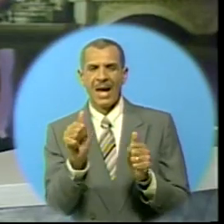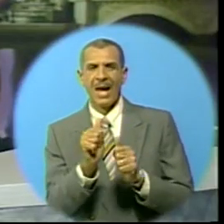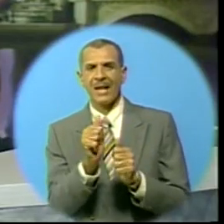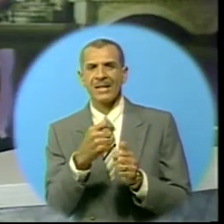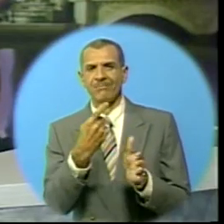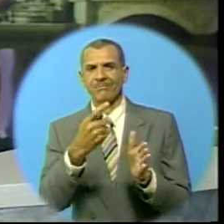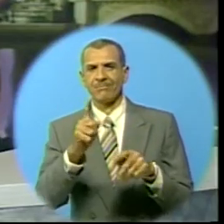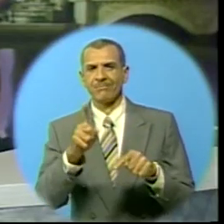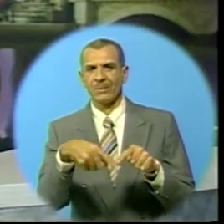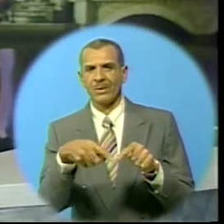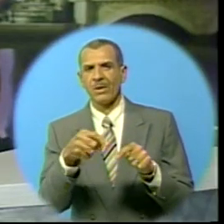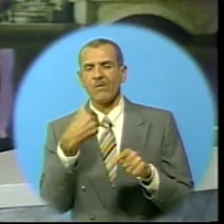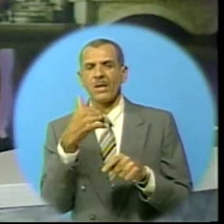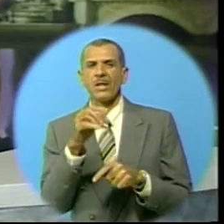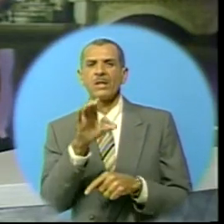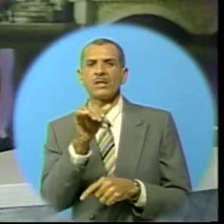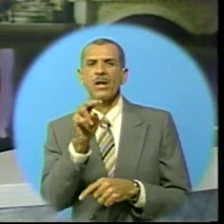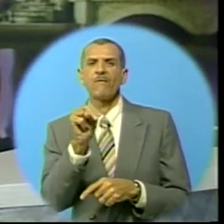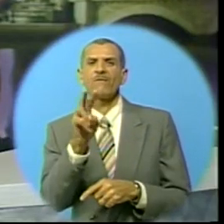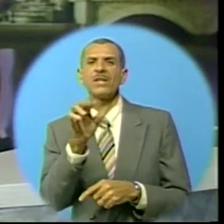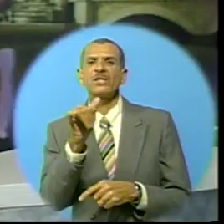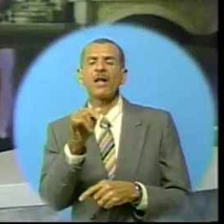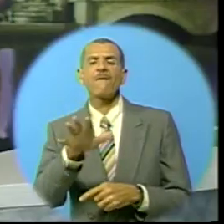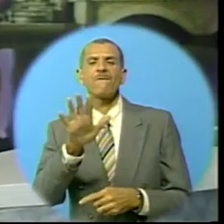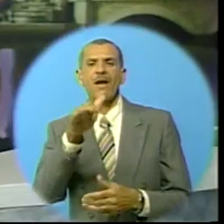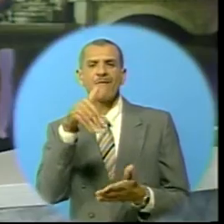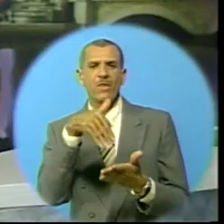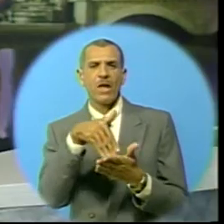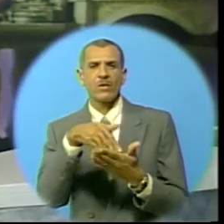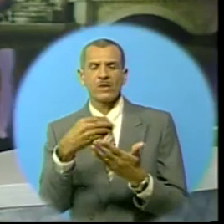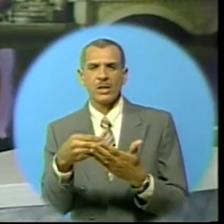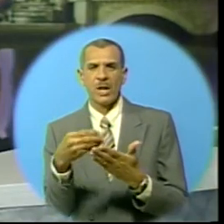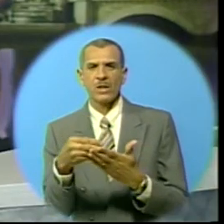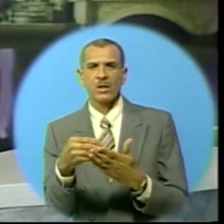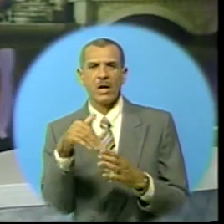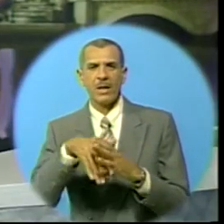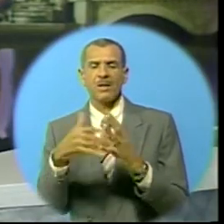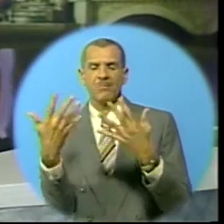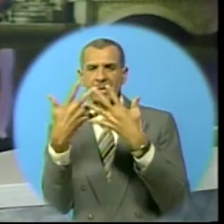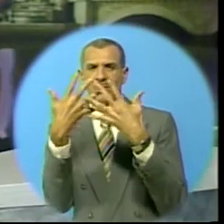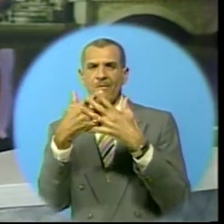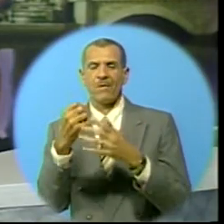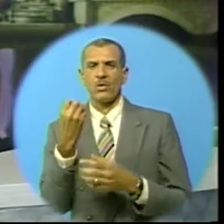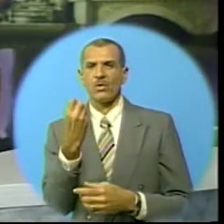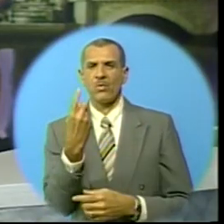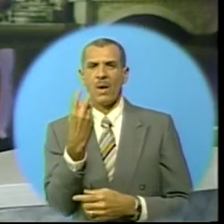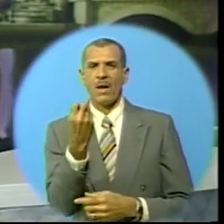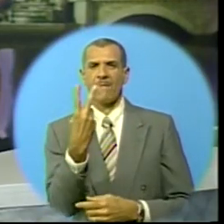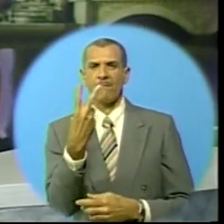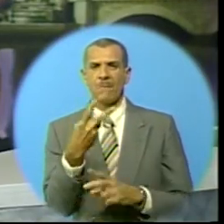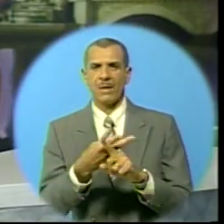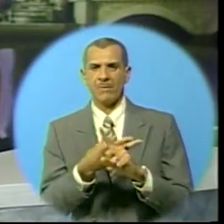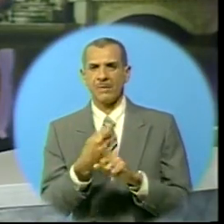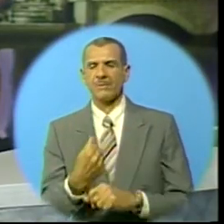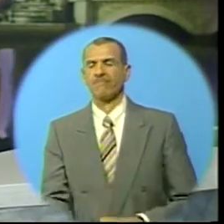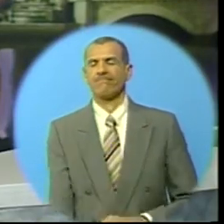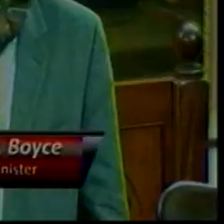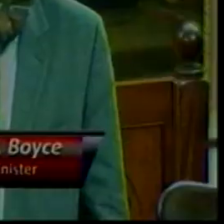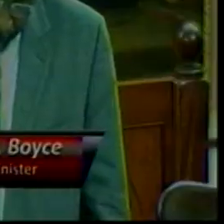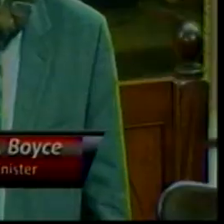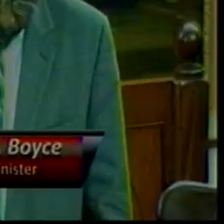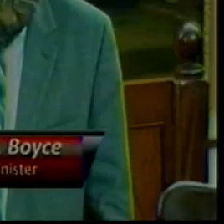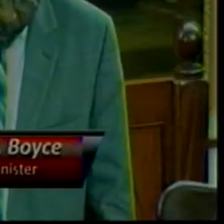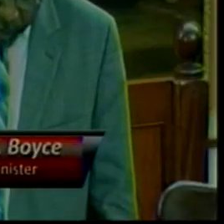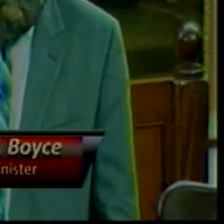penalties on summary conviction of $5,000 or imprisonment for 12 months. Now the persons